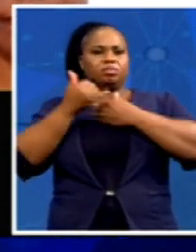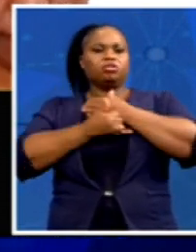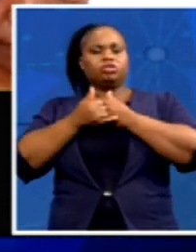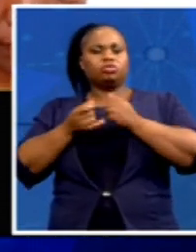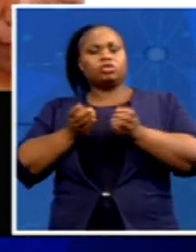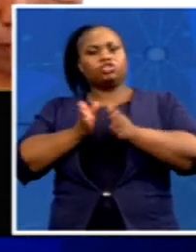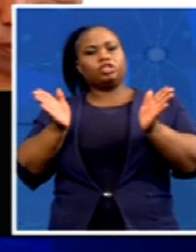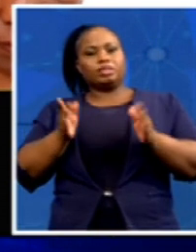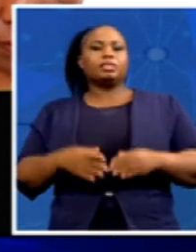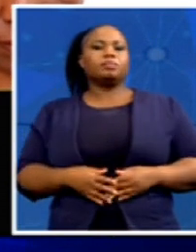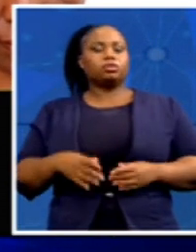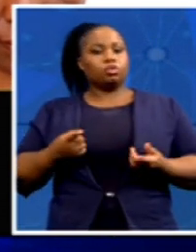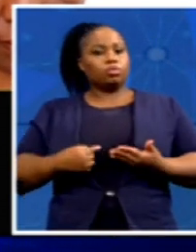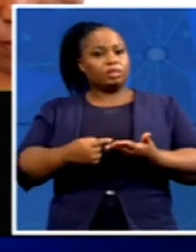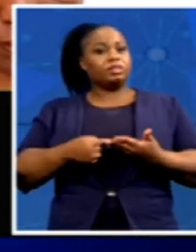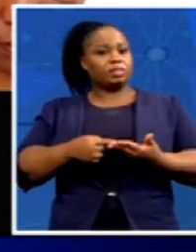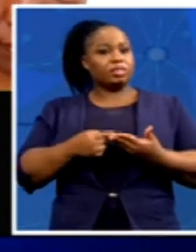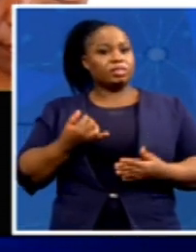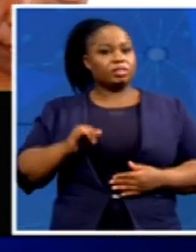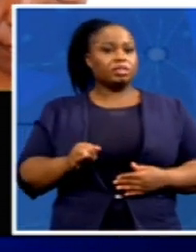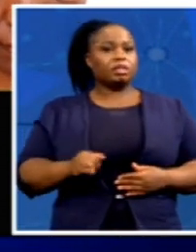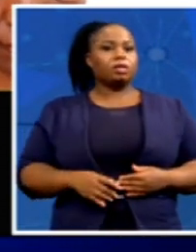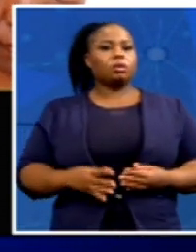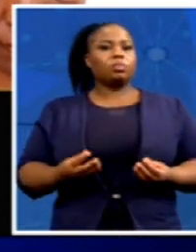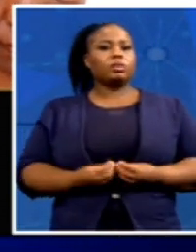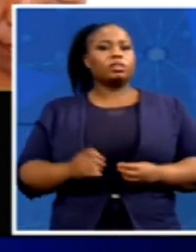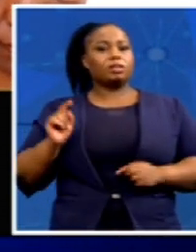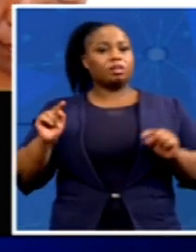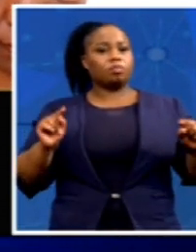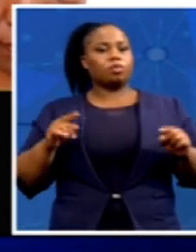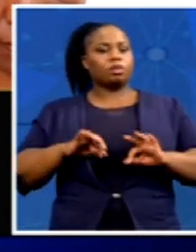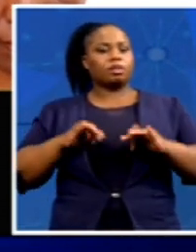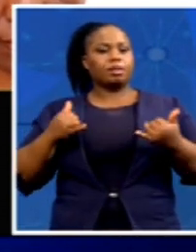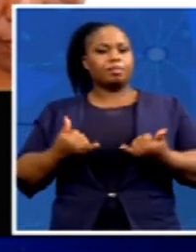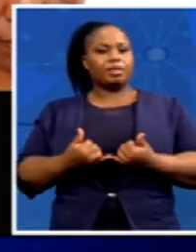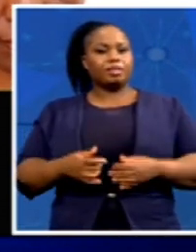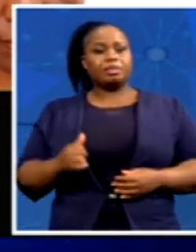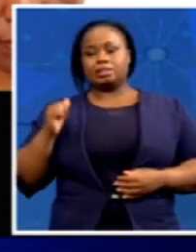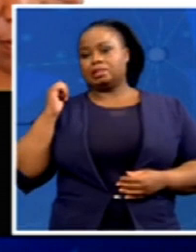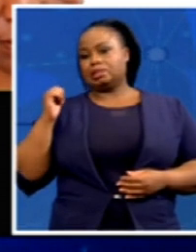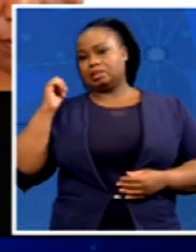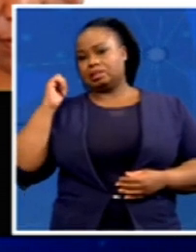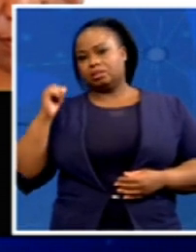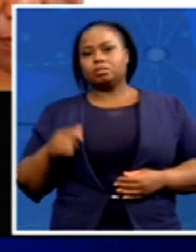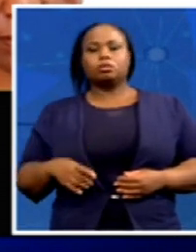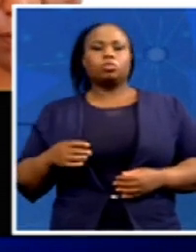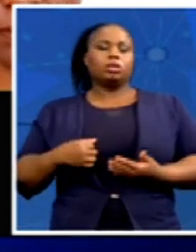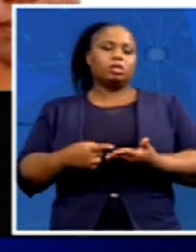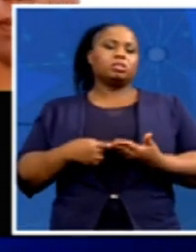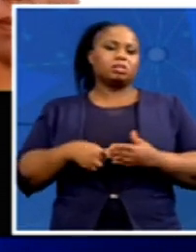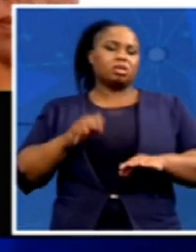both companies. Just yesterday, we had an extensive discussion with Pfizer. We had